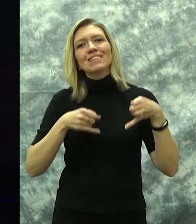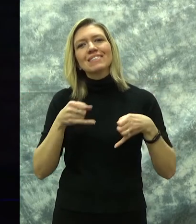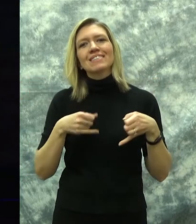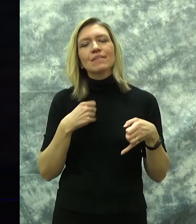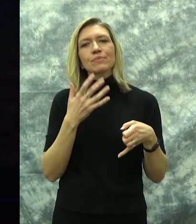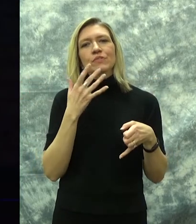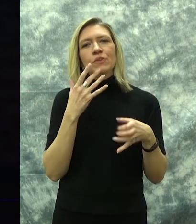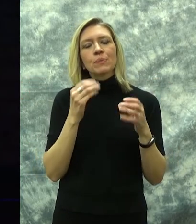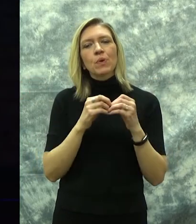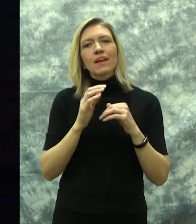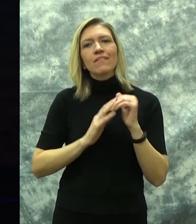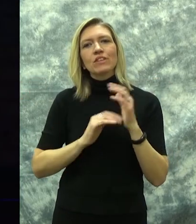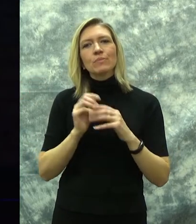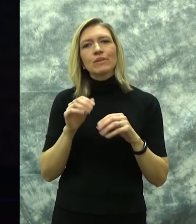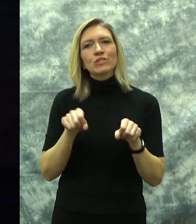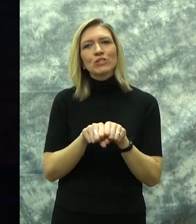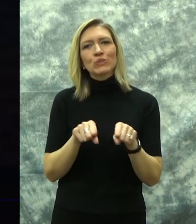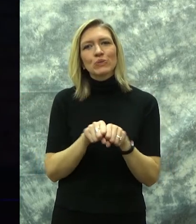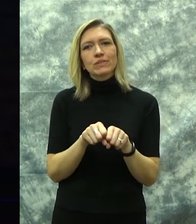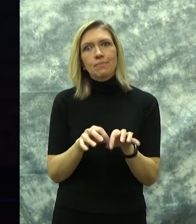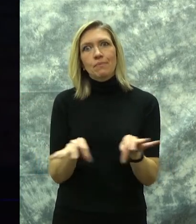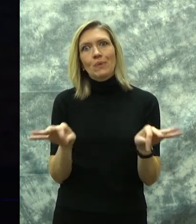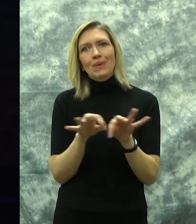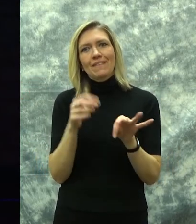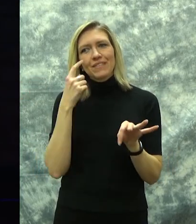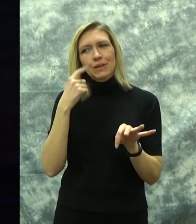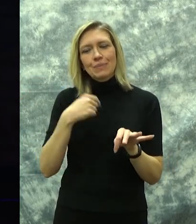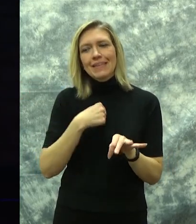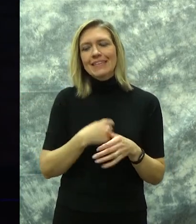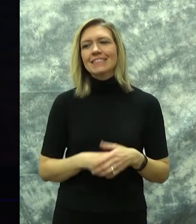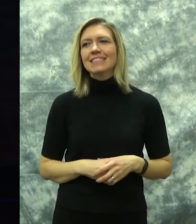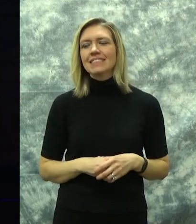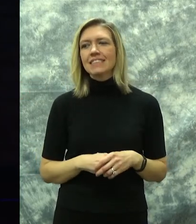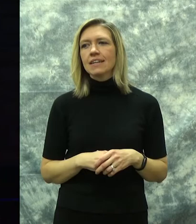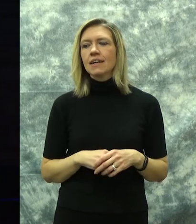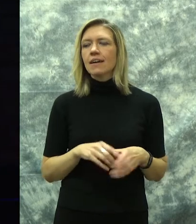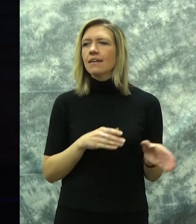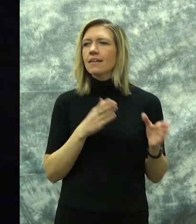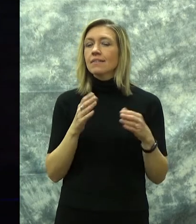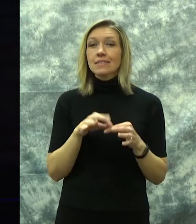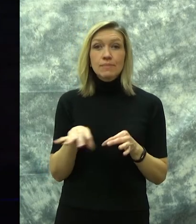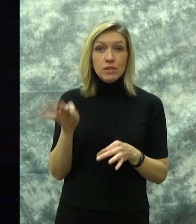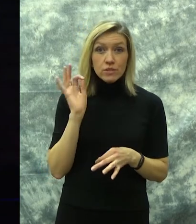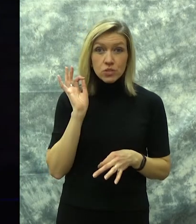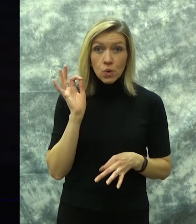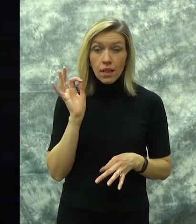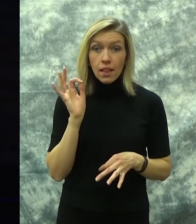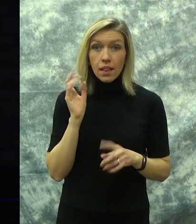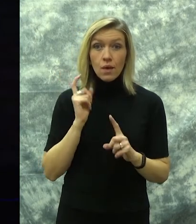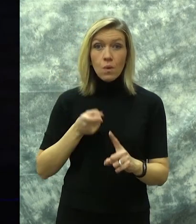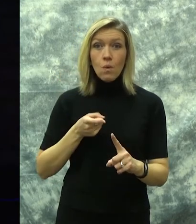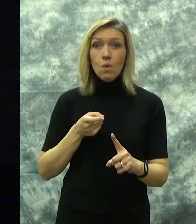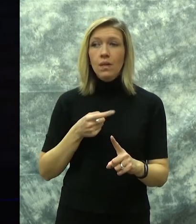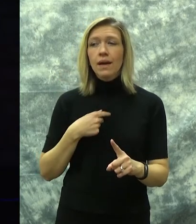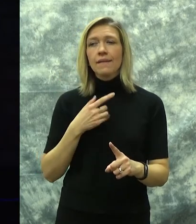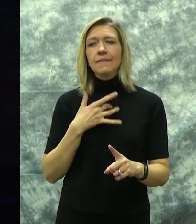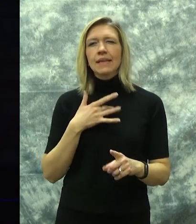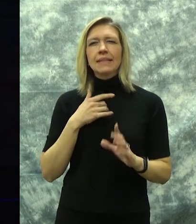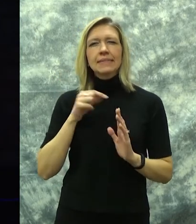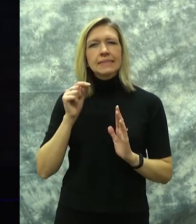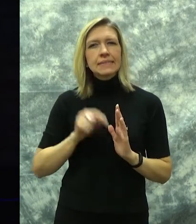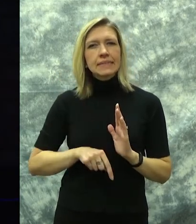important to me. And then also, I would say spiritually, there has been this deep call to continue